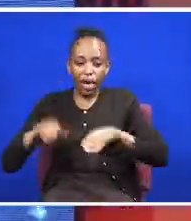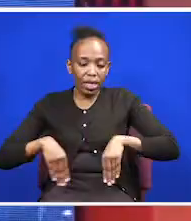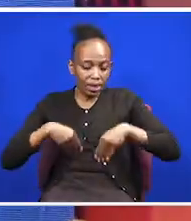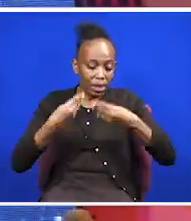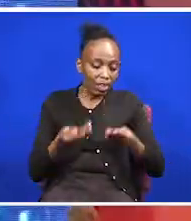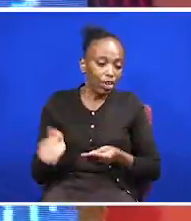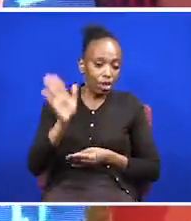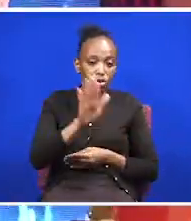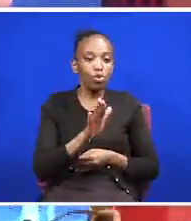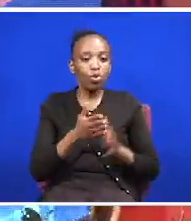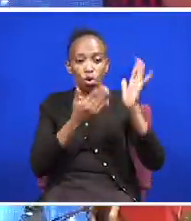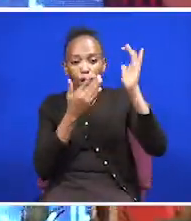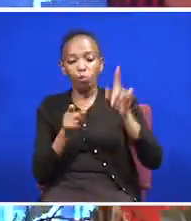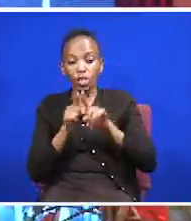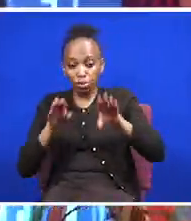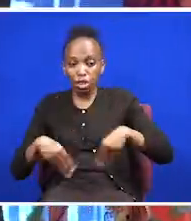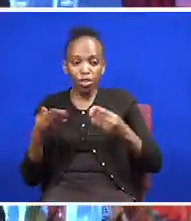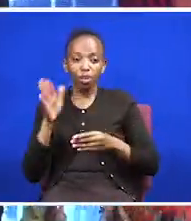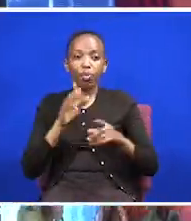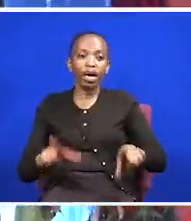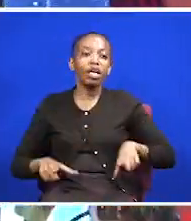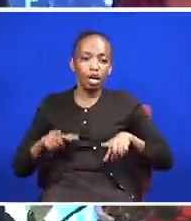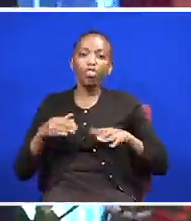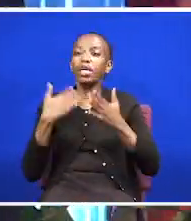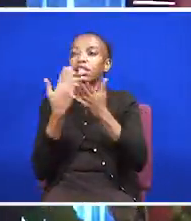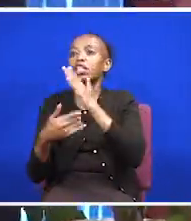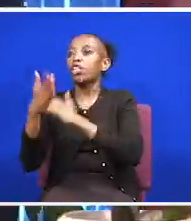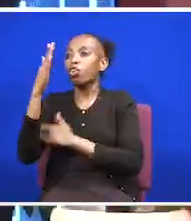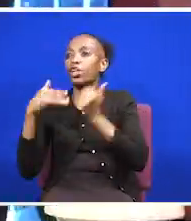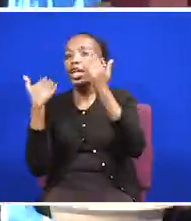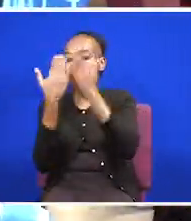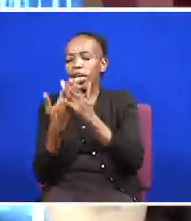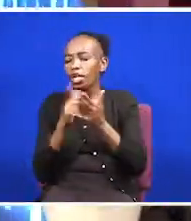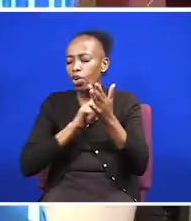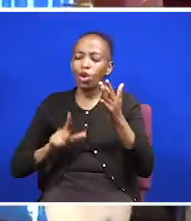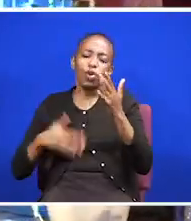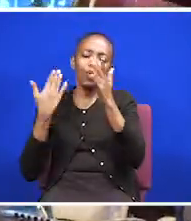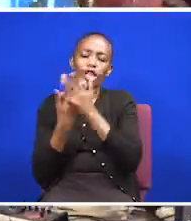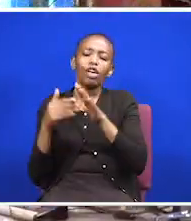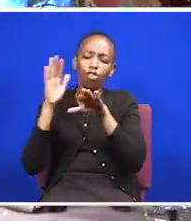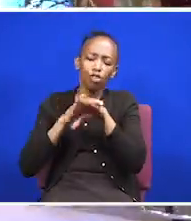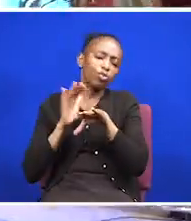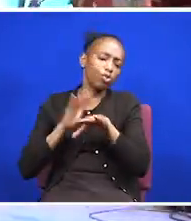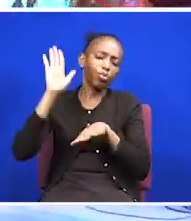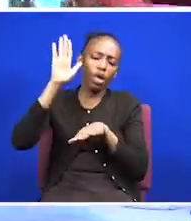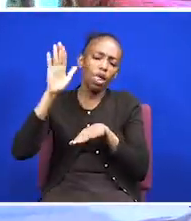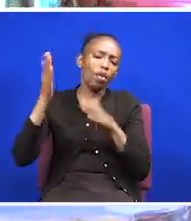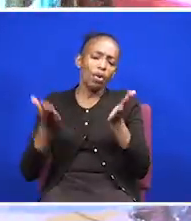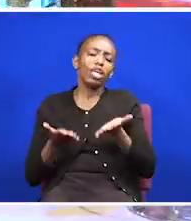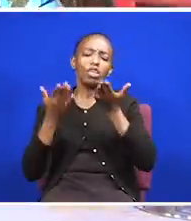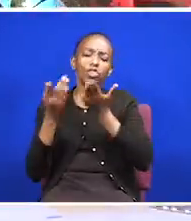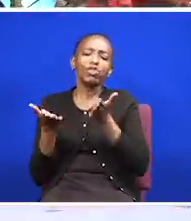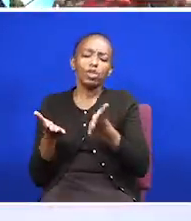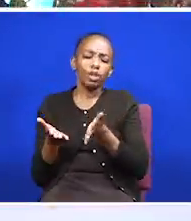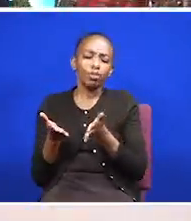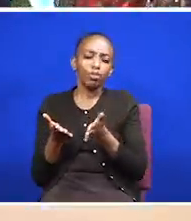tena. Mungu amekuhuisha. Mwambie Mungu asante. Bwana tunakushukuru kwa wema wako. Tunakuinua siku